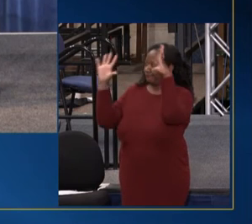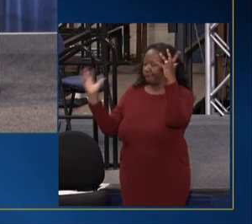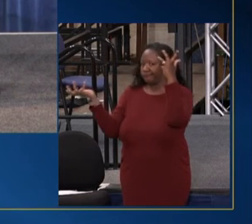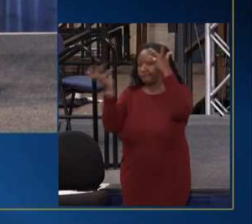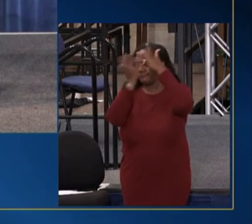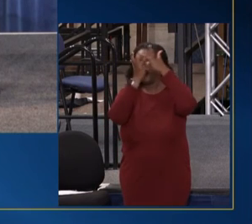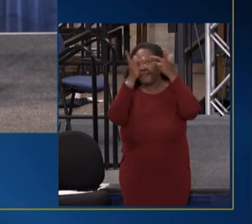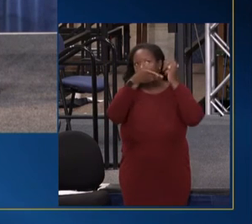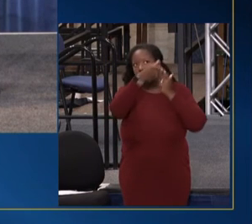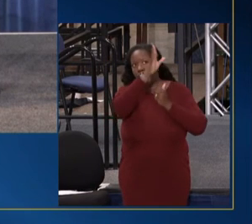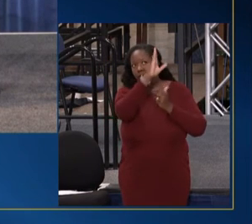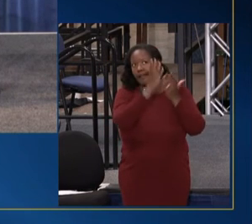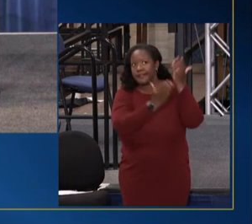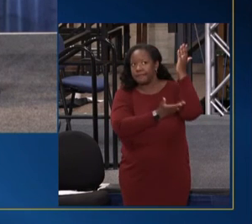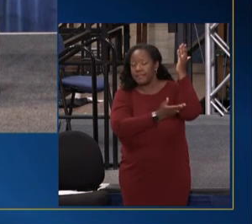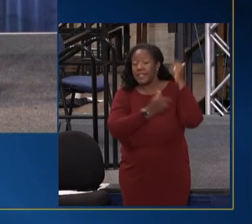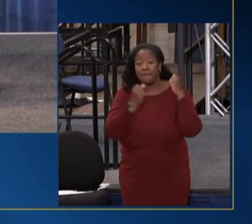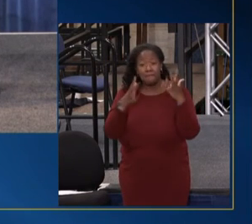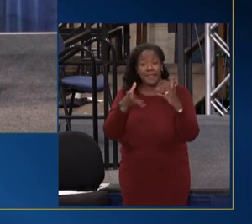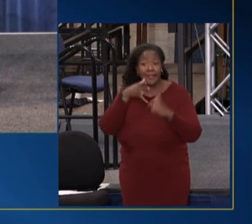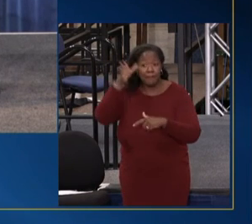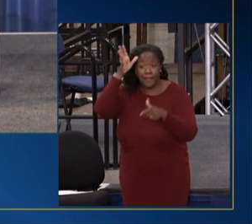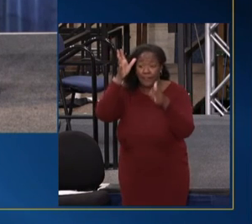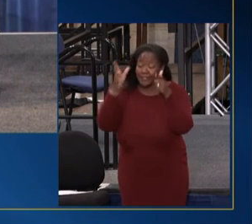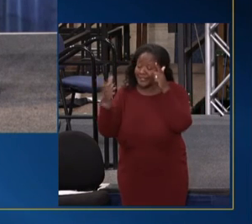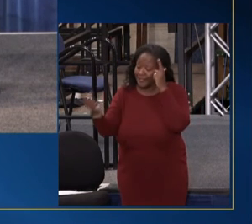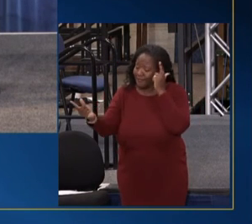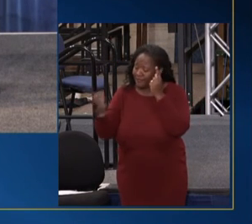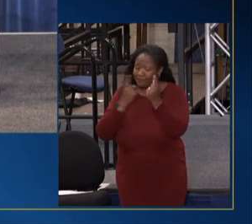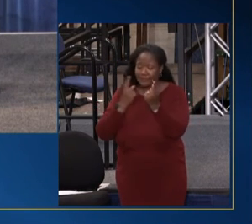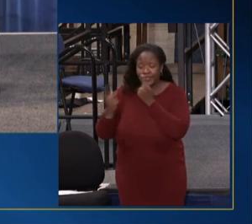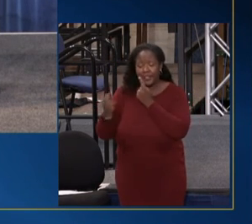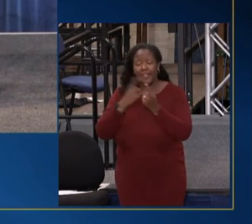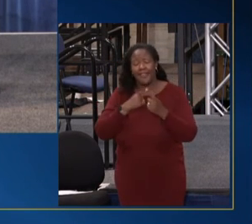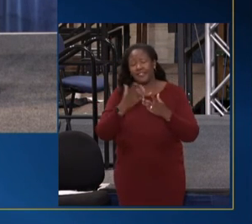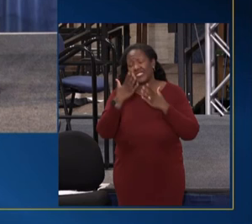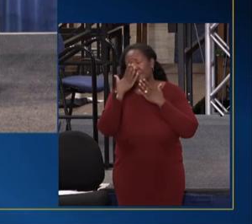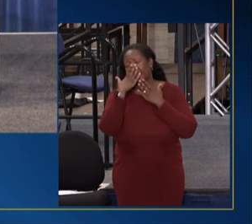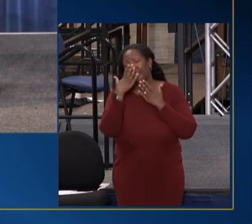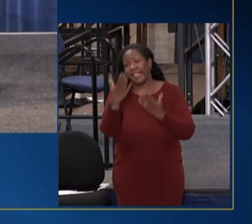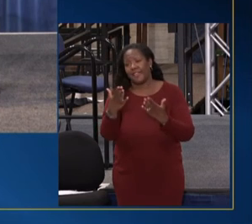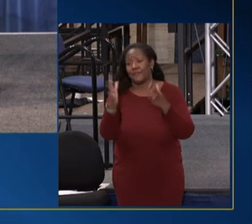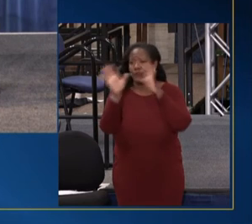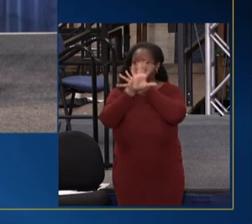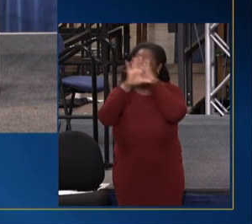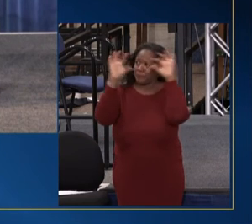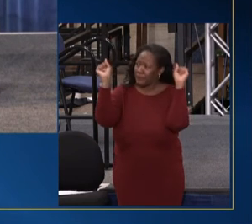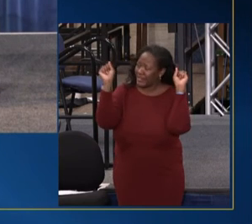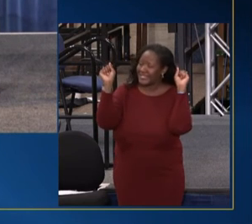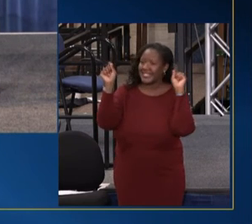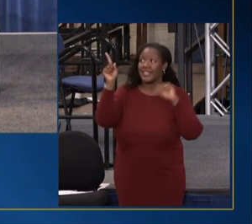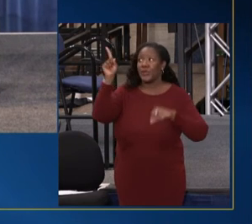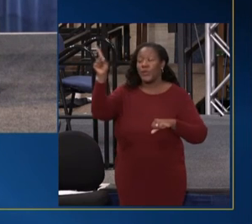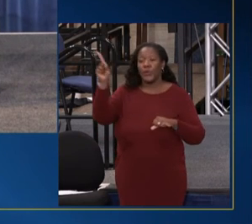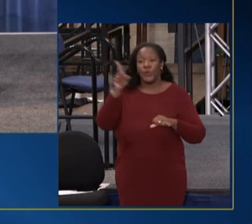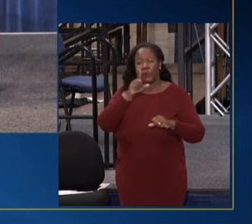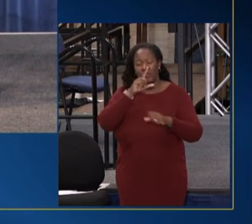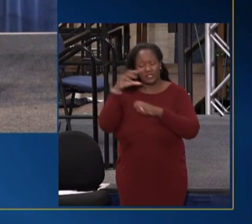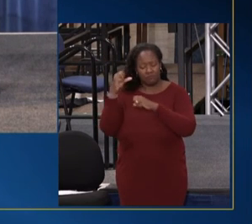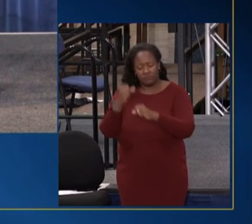parents come up to me, and I know the White House has had the same, and just really just be so thankful that the President of the United States, who is a devout